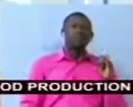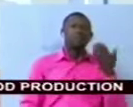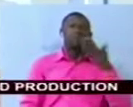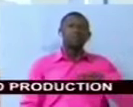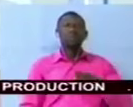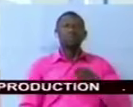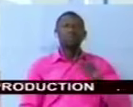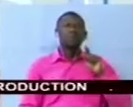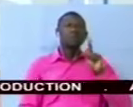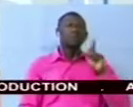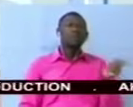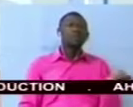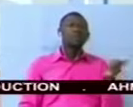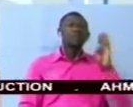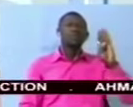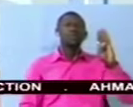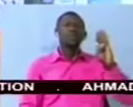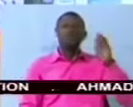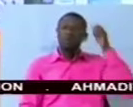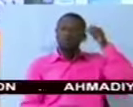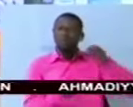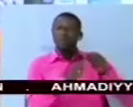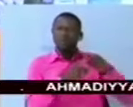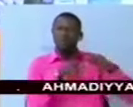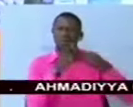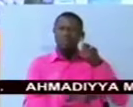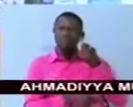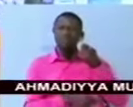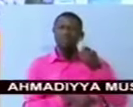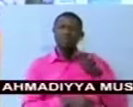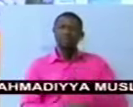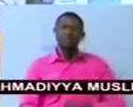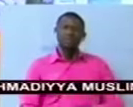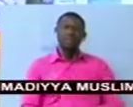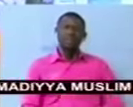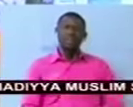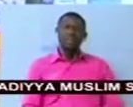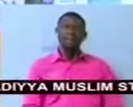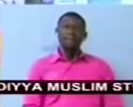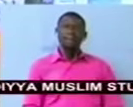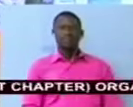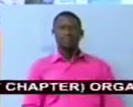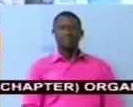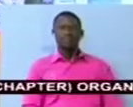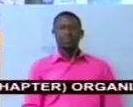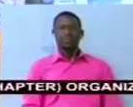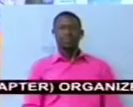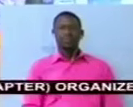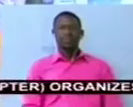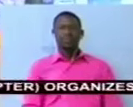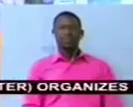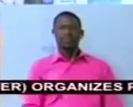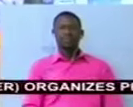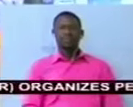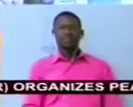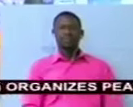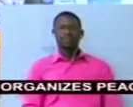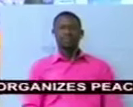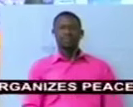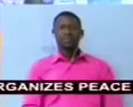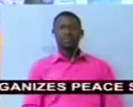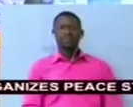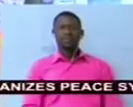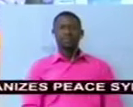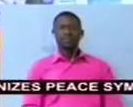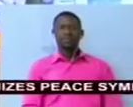Guinea-Bissau? Mun nga fatale ko xew xew bo xamne amna ñu nga baye ko won Bissau ñom ñep ñu bokkon ci wa mun